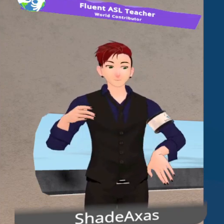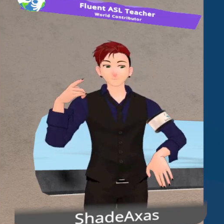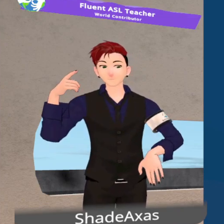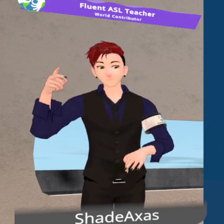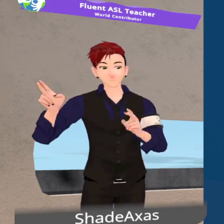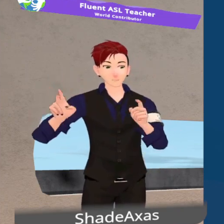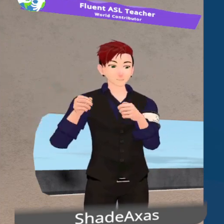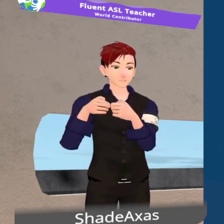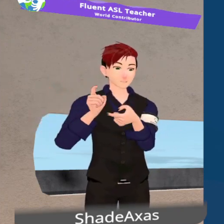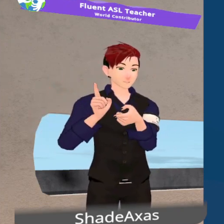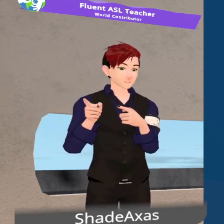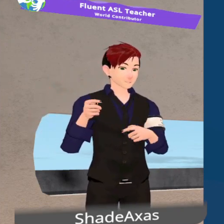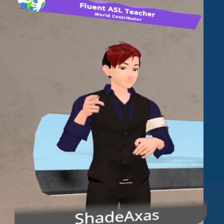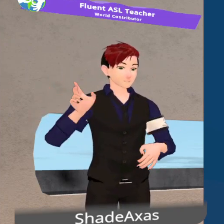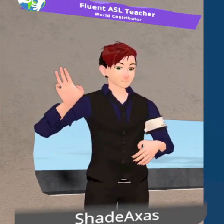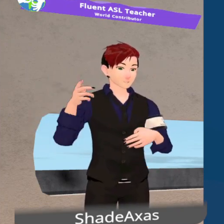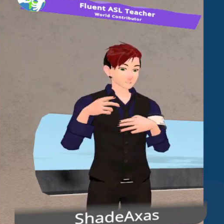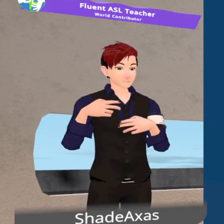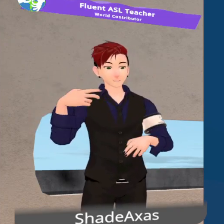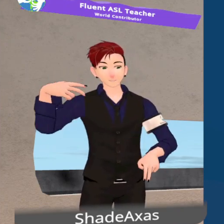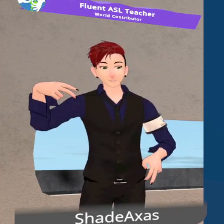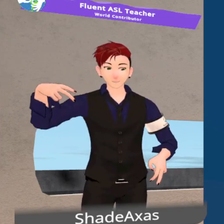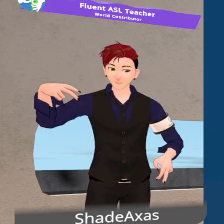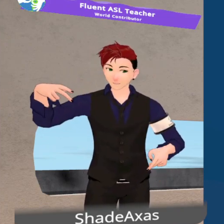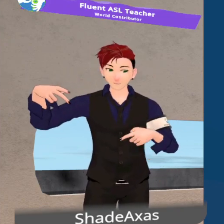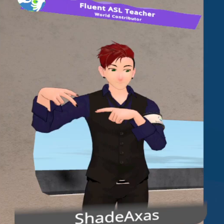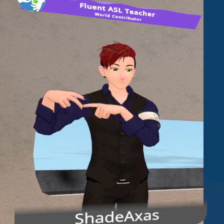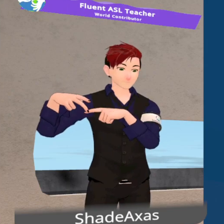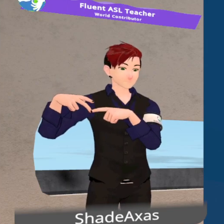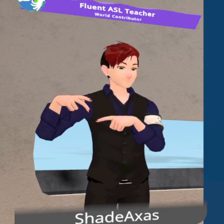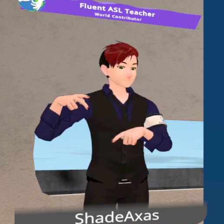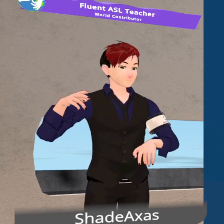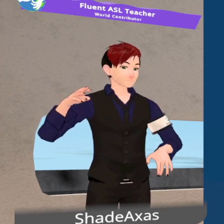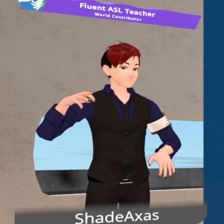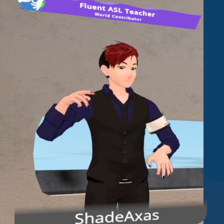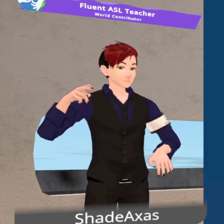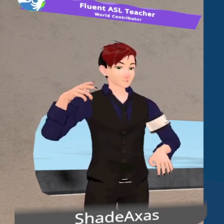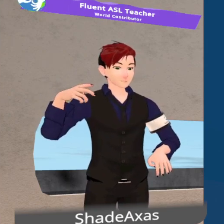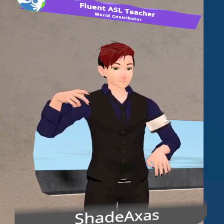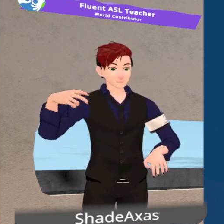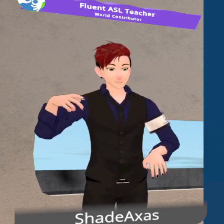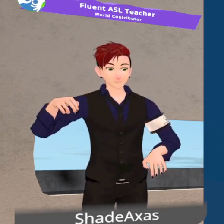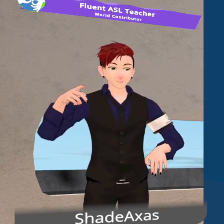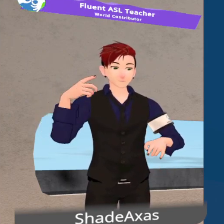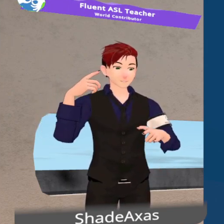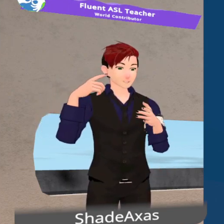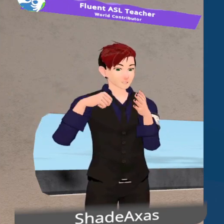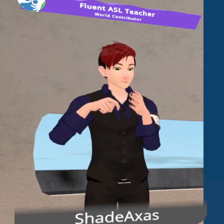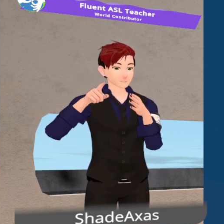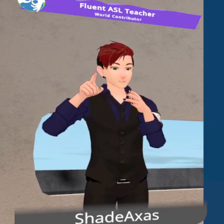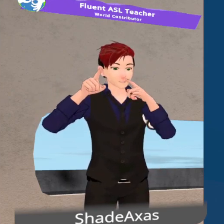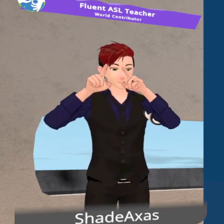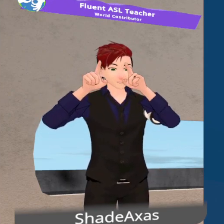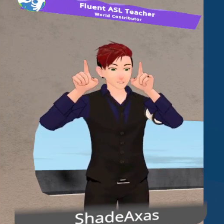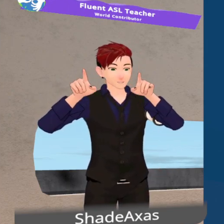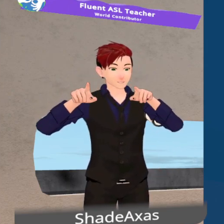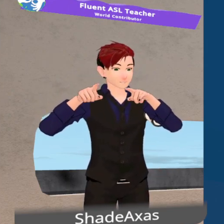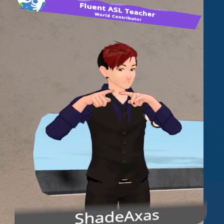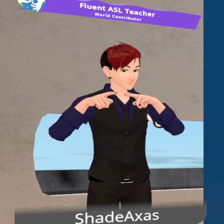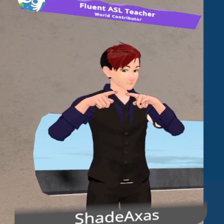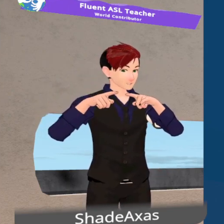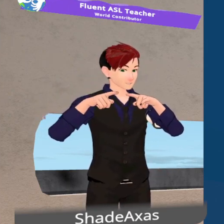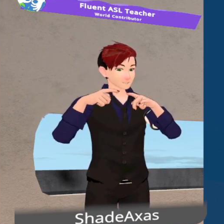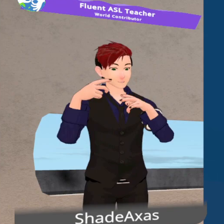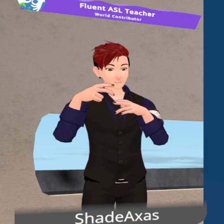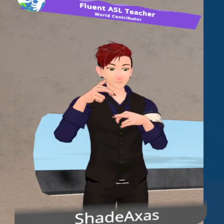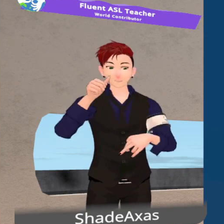members. Those are the people in the Discord who their names are purple. So their names are purple, and I believe it has a little